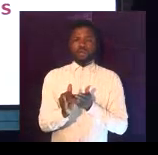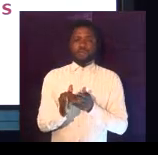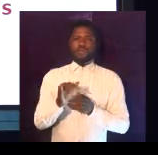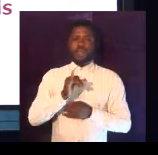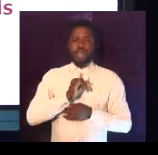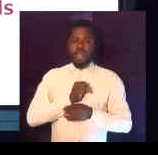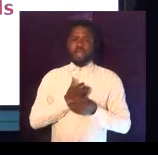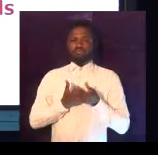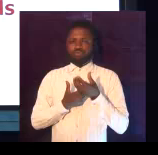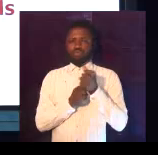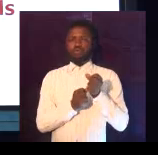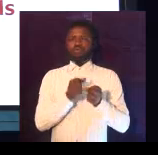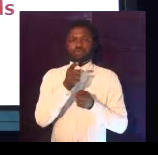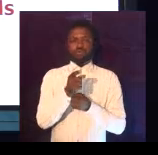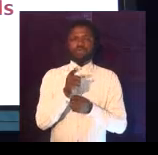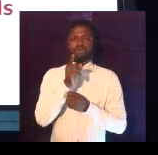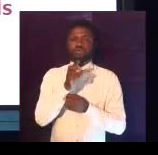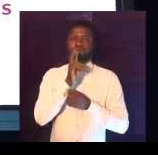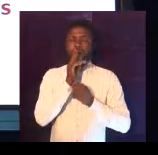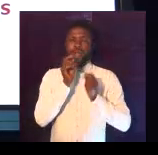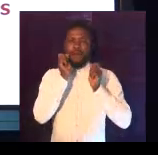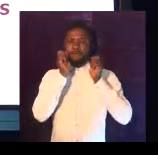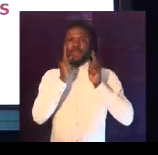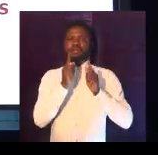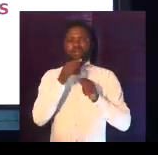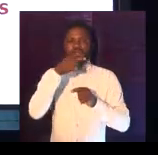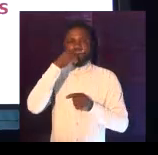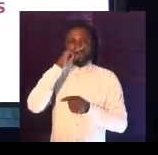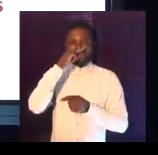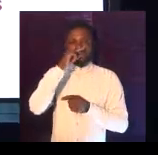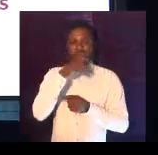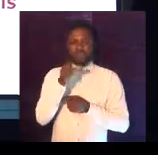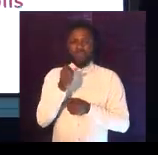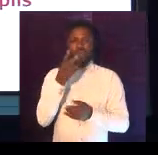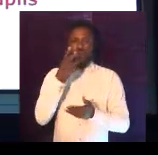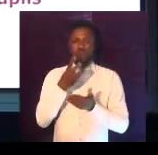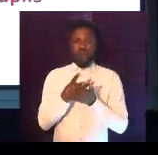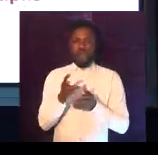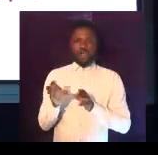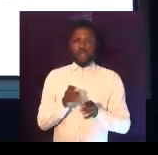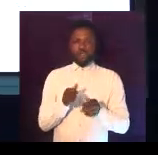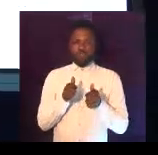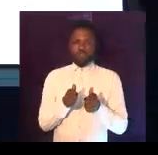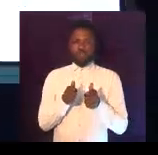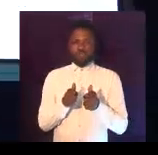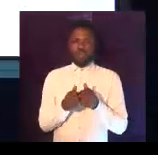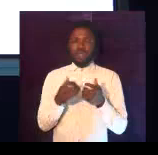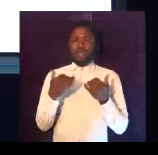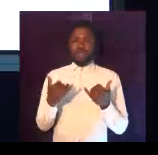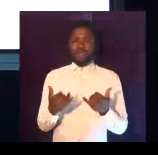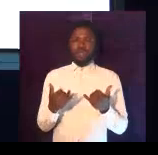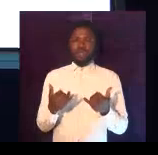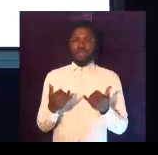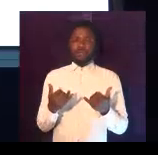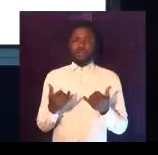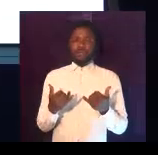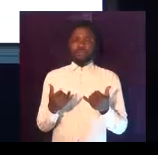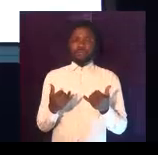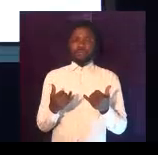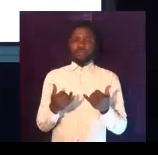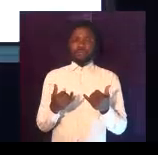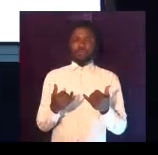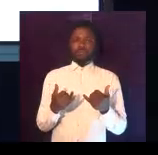correctly? I trust you. You are amazing kids. Well done.